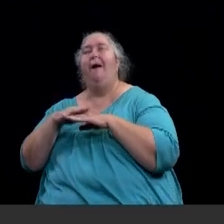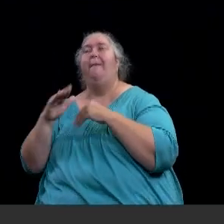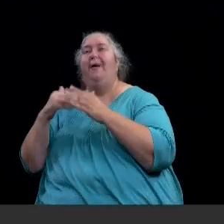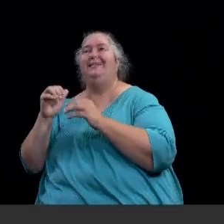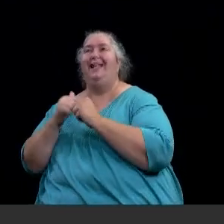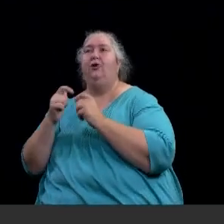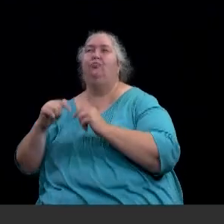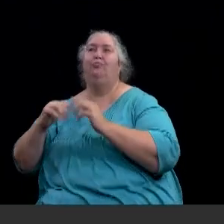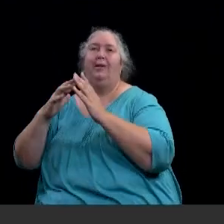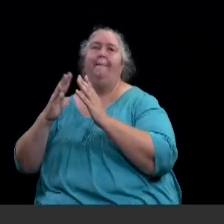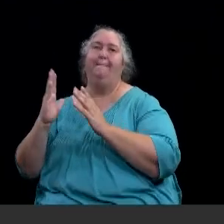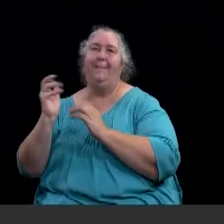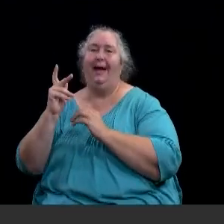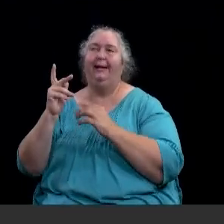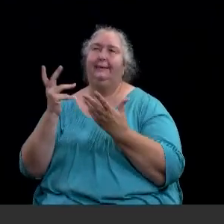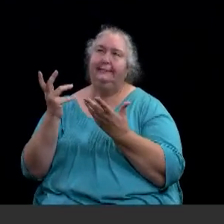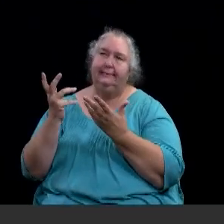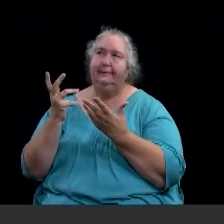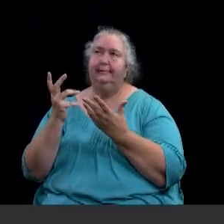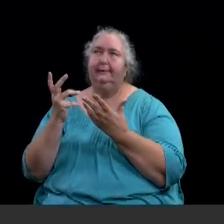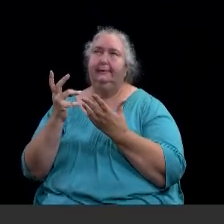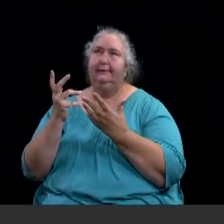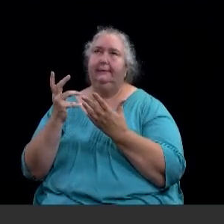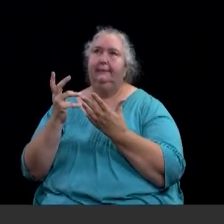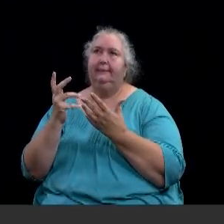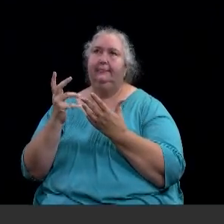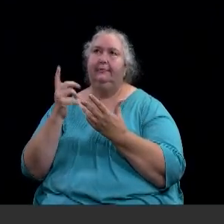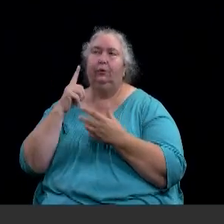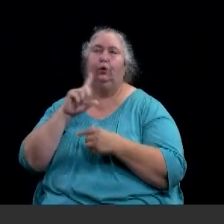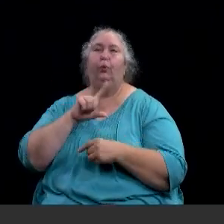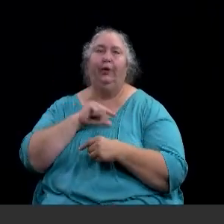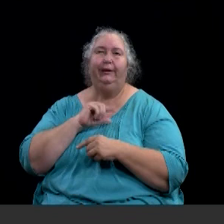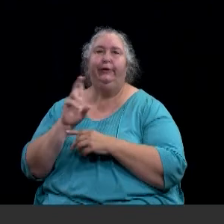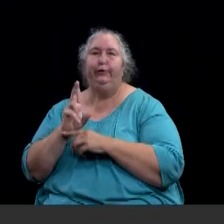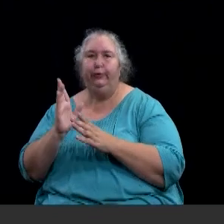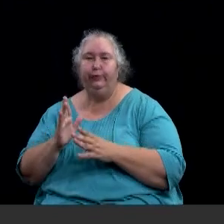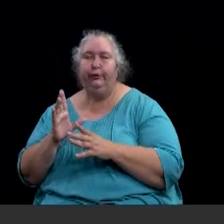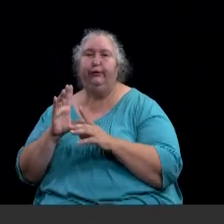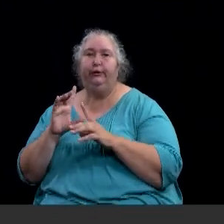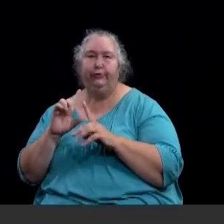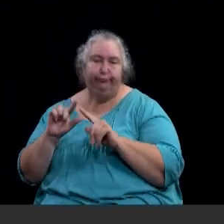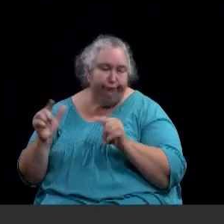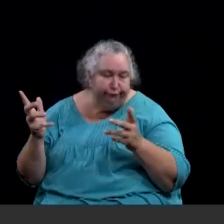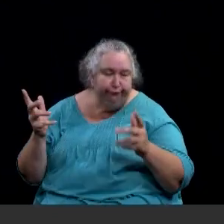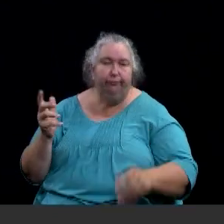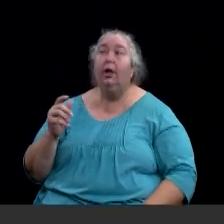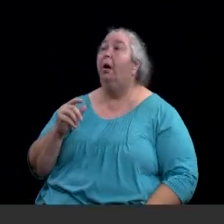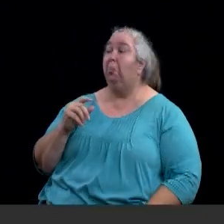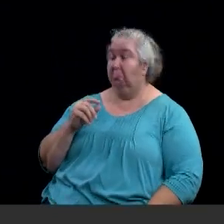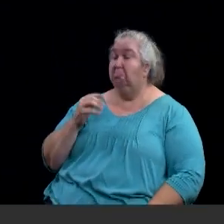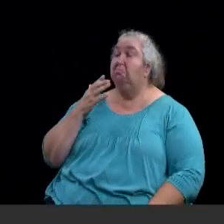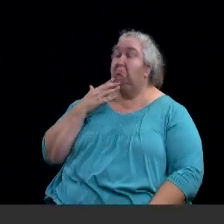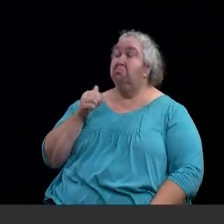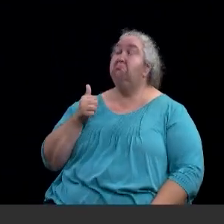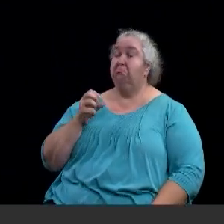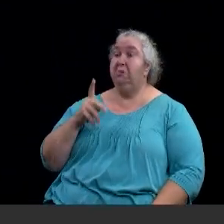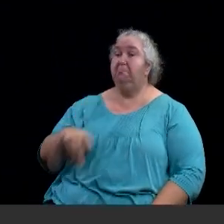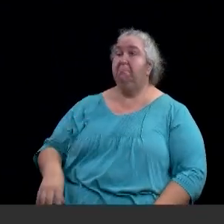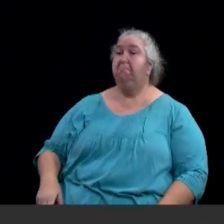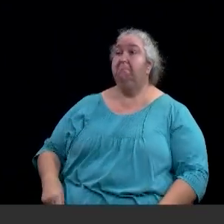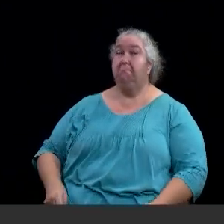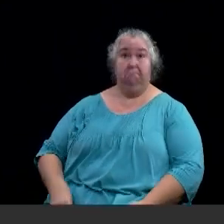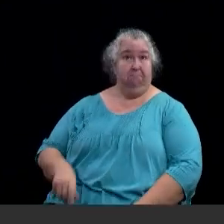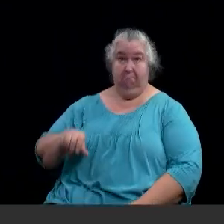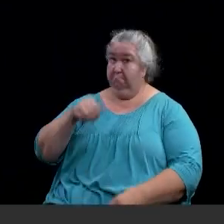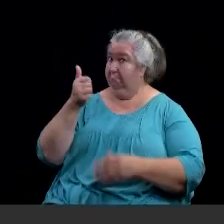quality end users and things like that. Very good. All right, any other requests?